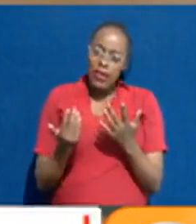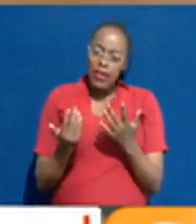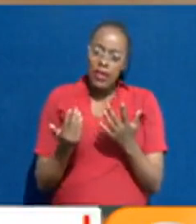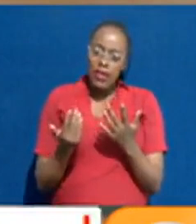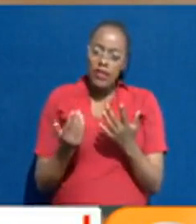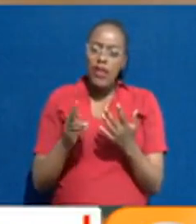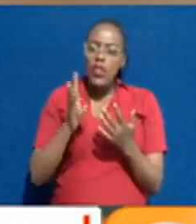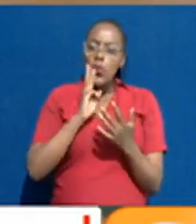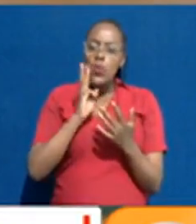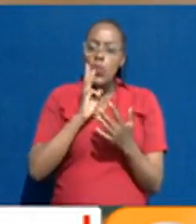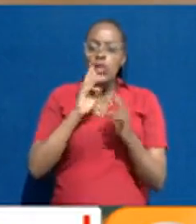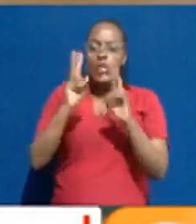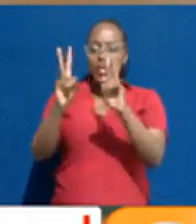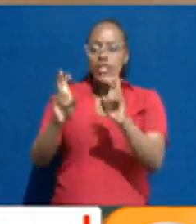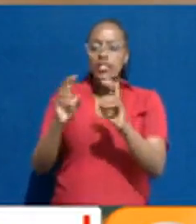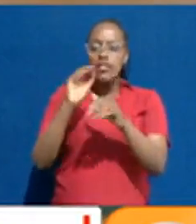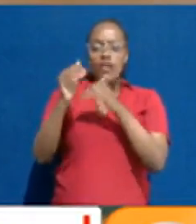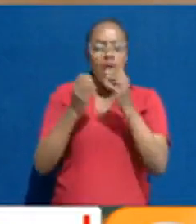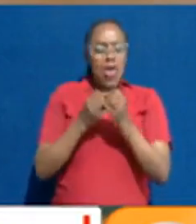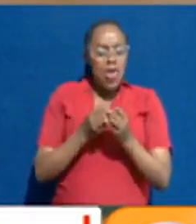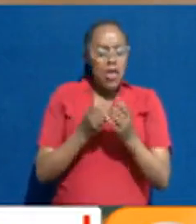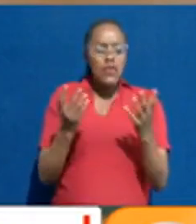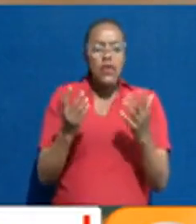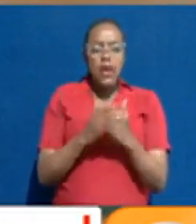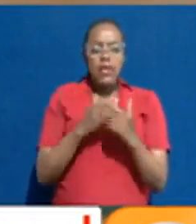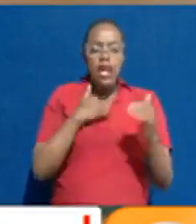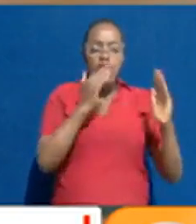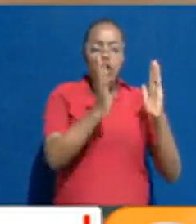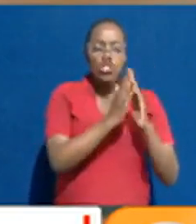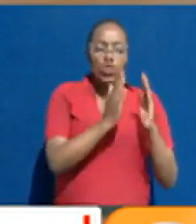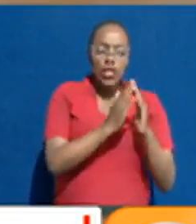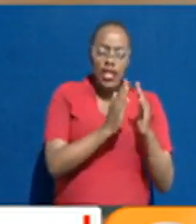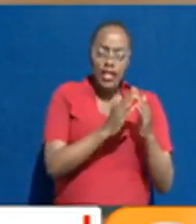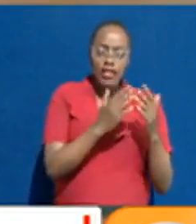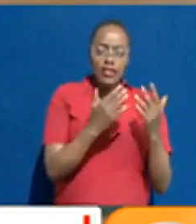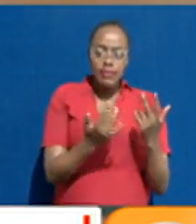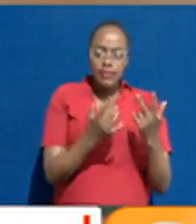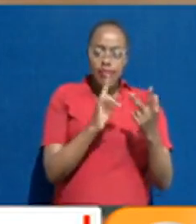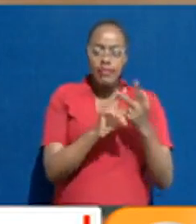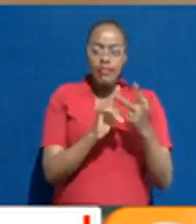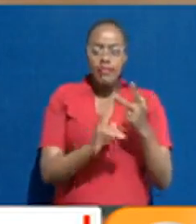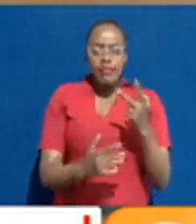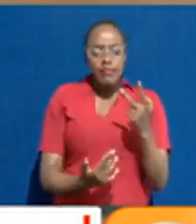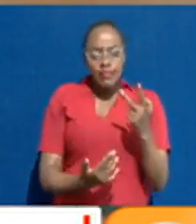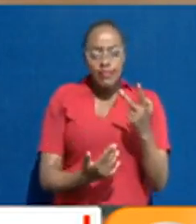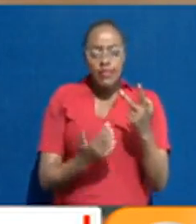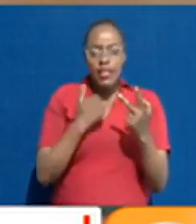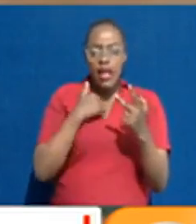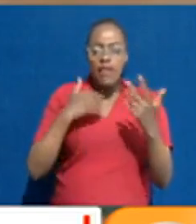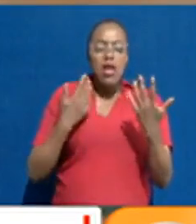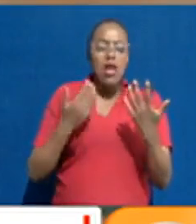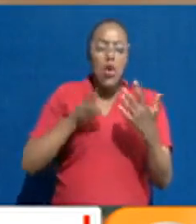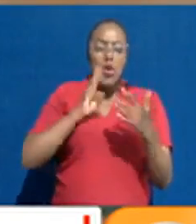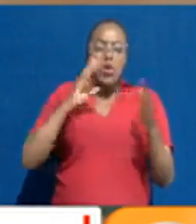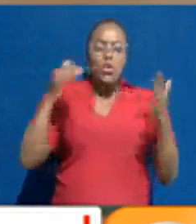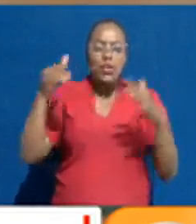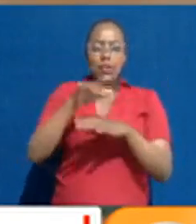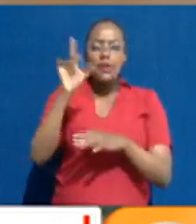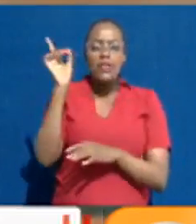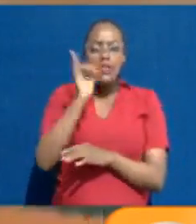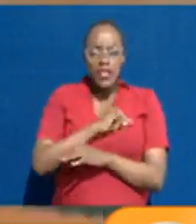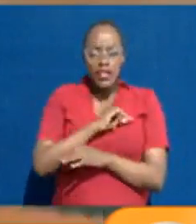the water issue everywhere, whether you had a toilet, it's been it's been covered by water, and this has